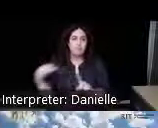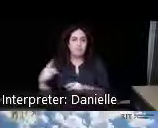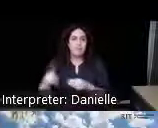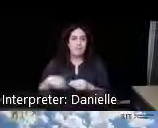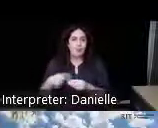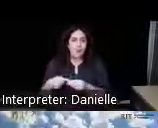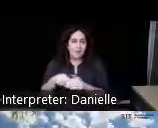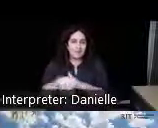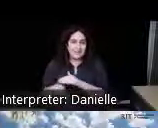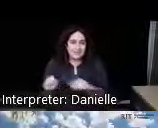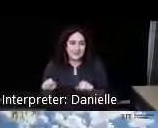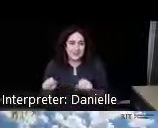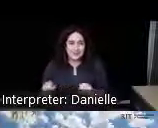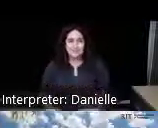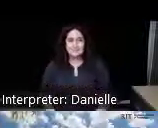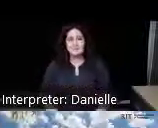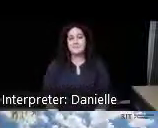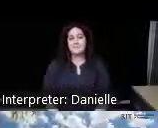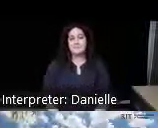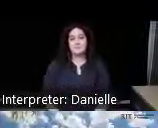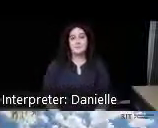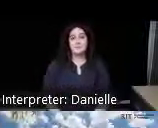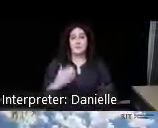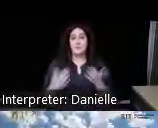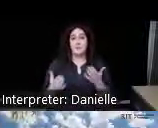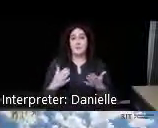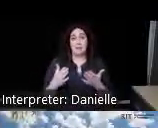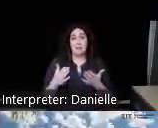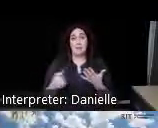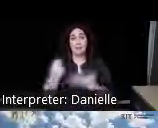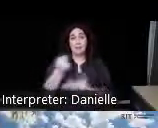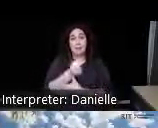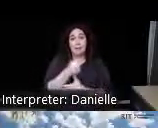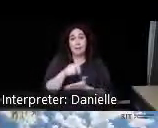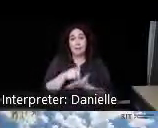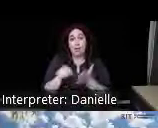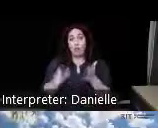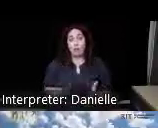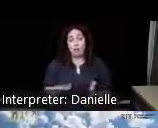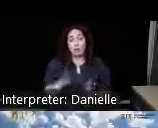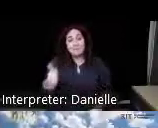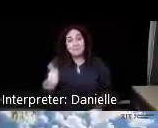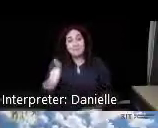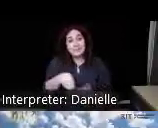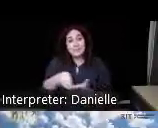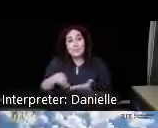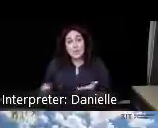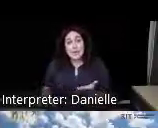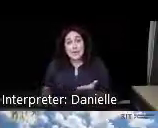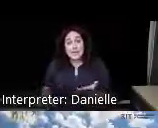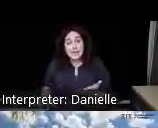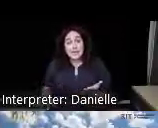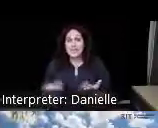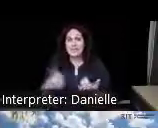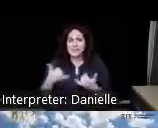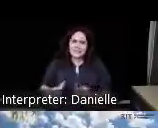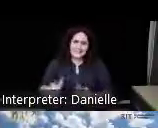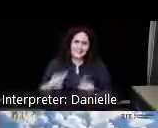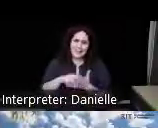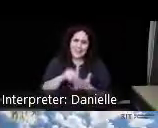when the lead author on a paper is a student, they're still learning, and they're still learning a lot about the publication